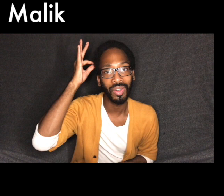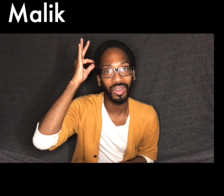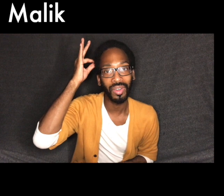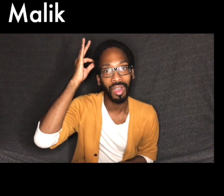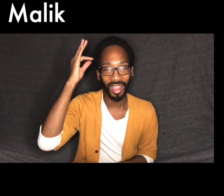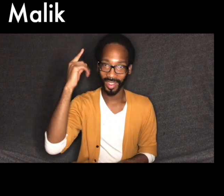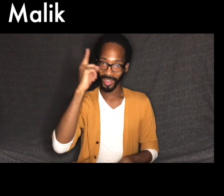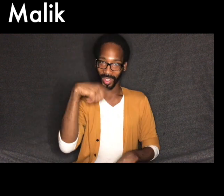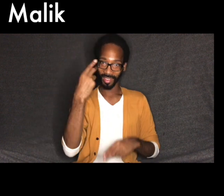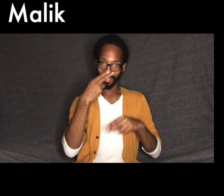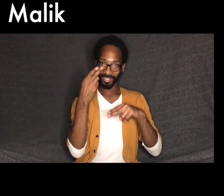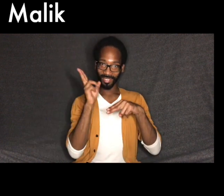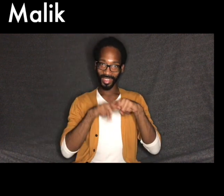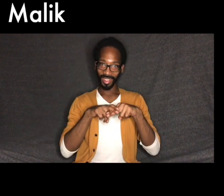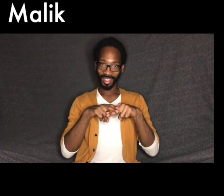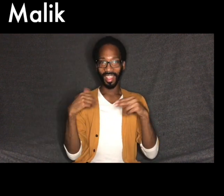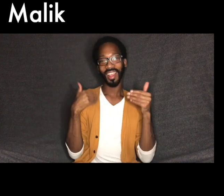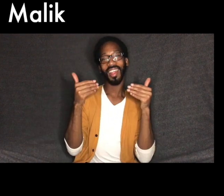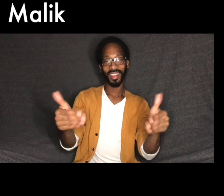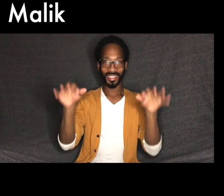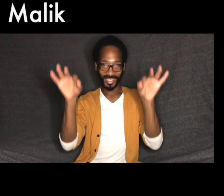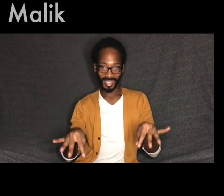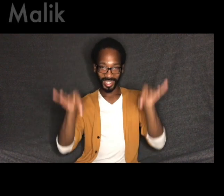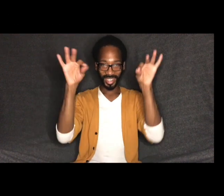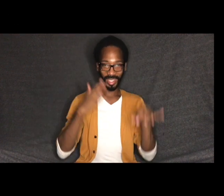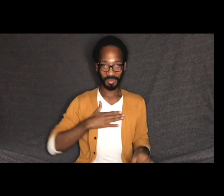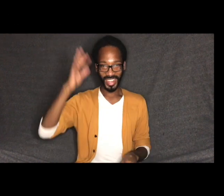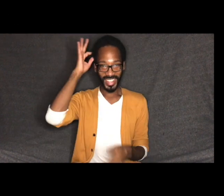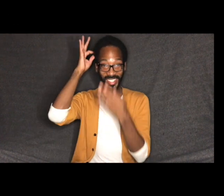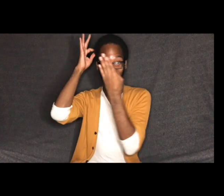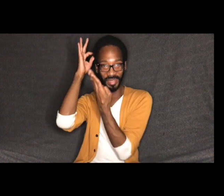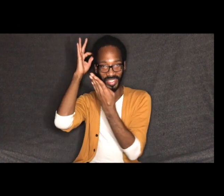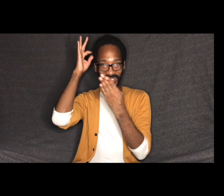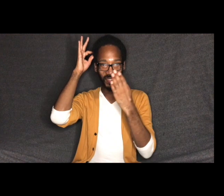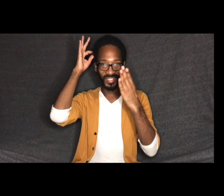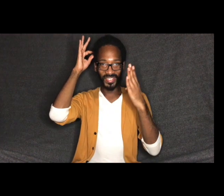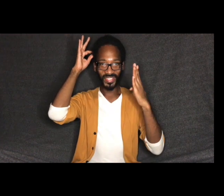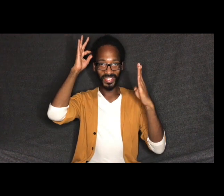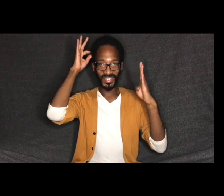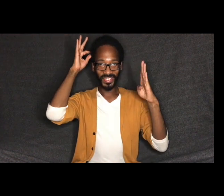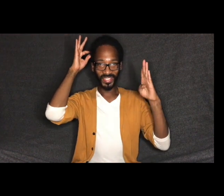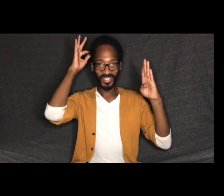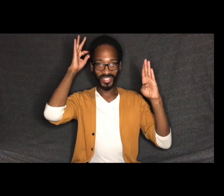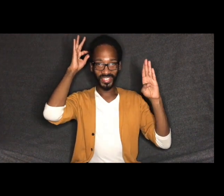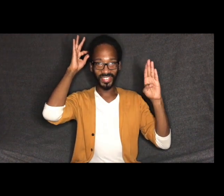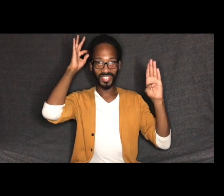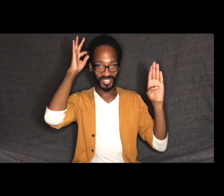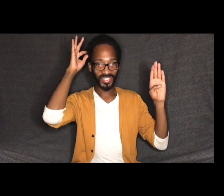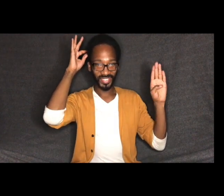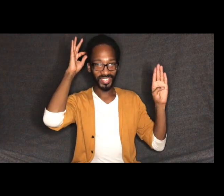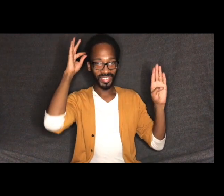I'm sick of brown and it looks like fun. So I'm gonna dye my hair blue.